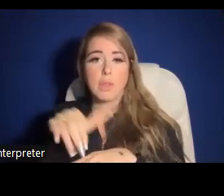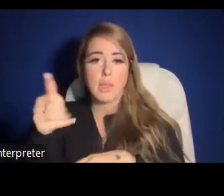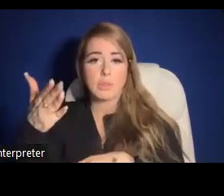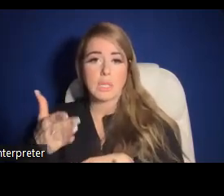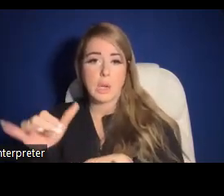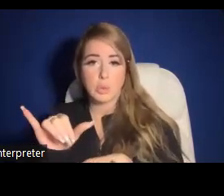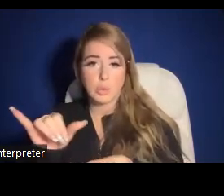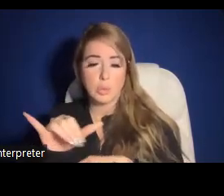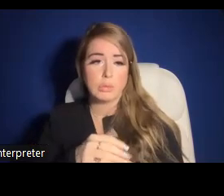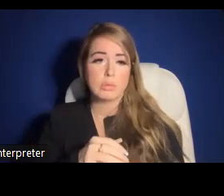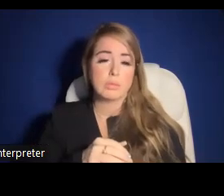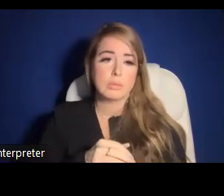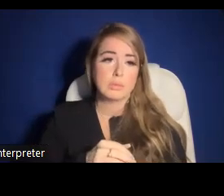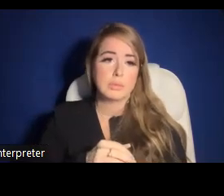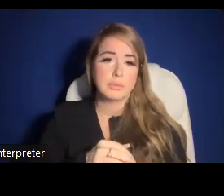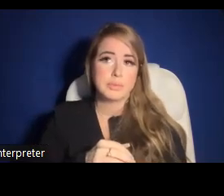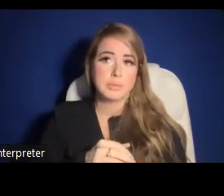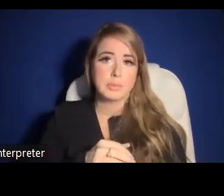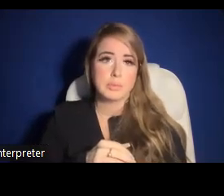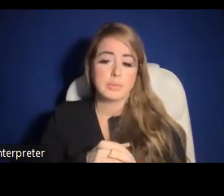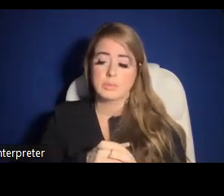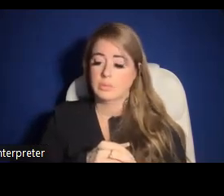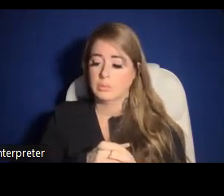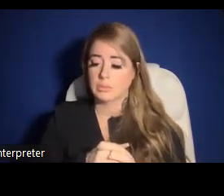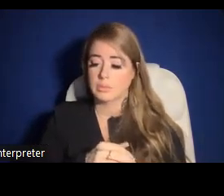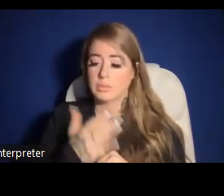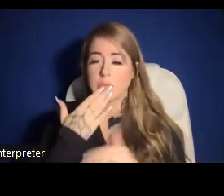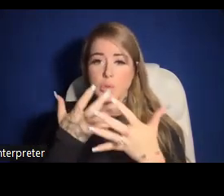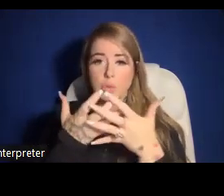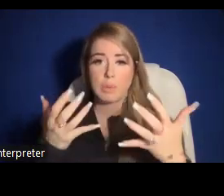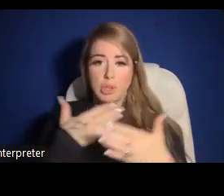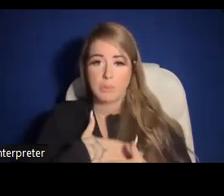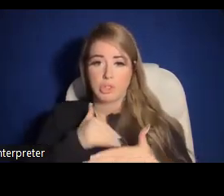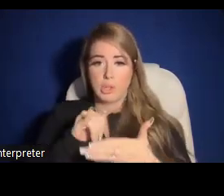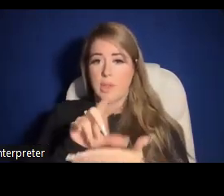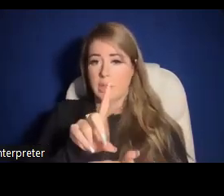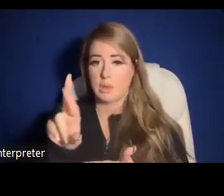some gratification in that for us. Thanks so much. I appreciate that, Dr. Oberly.